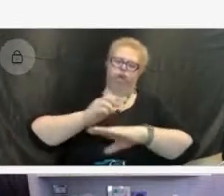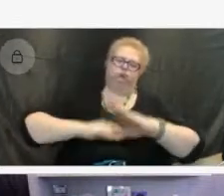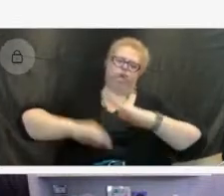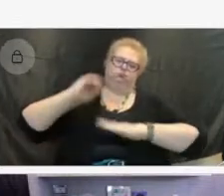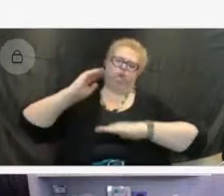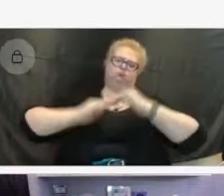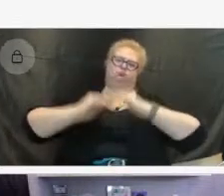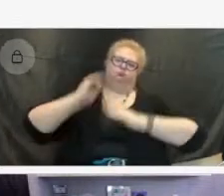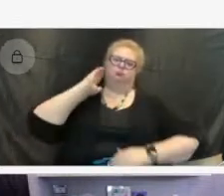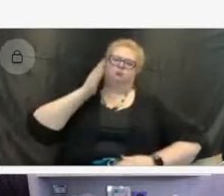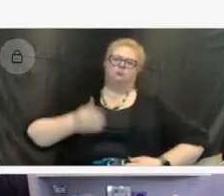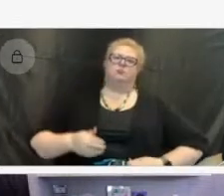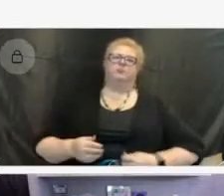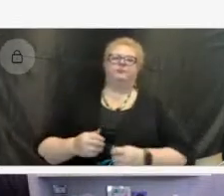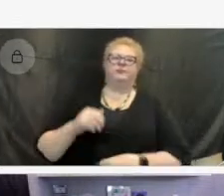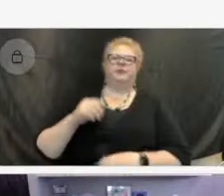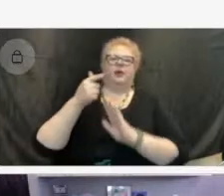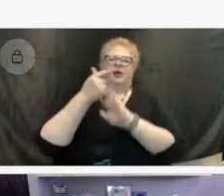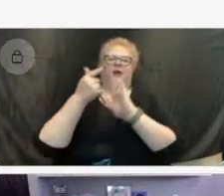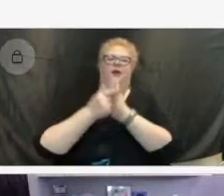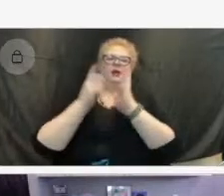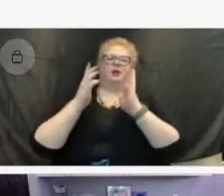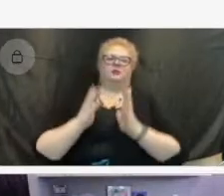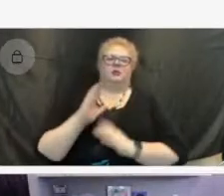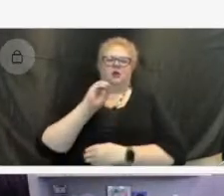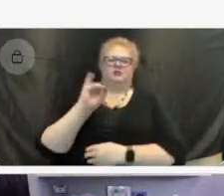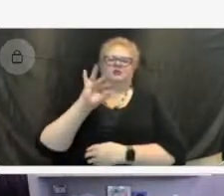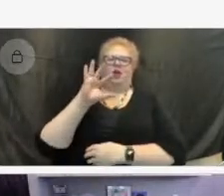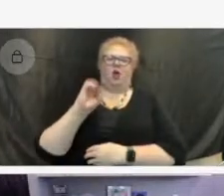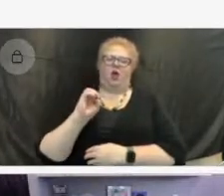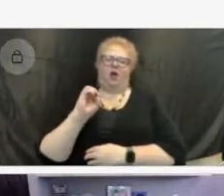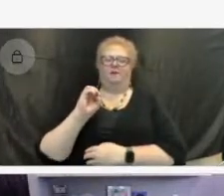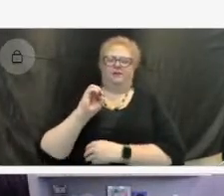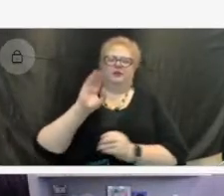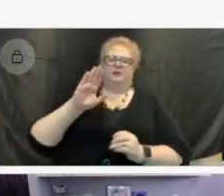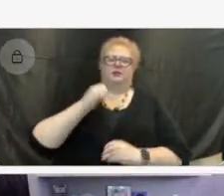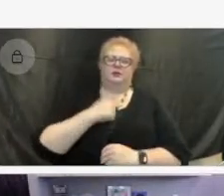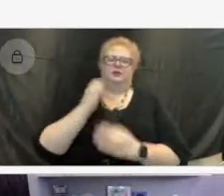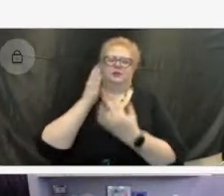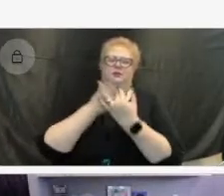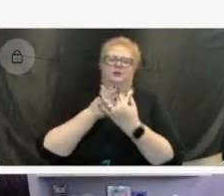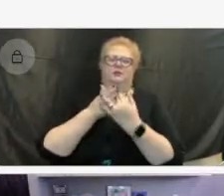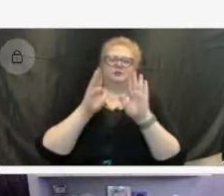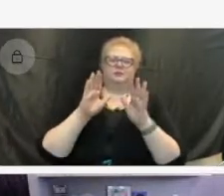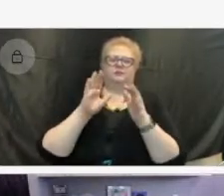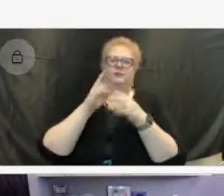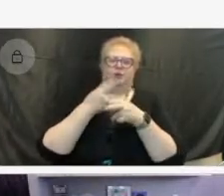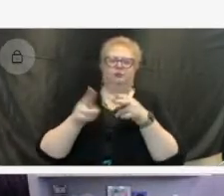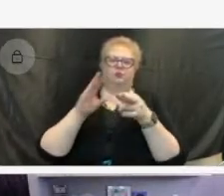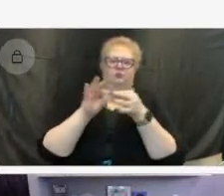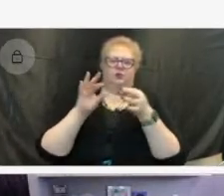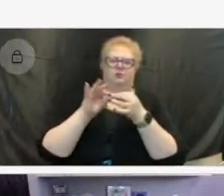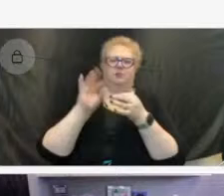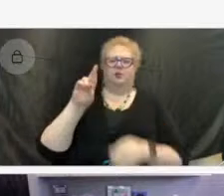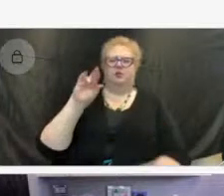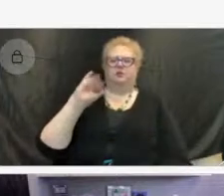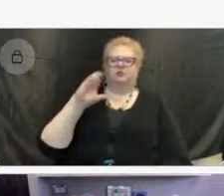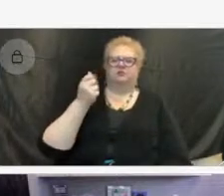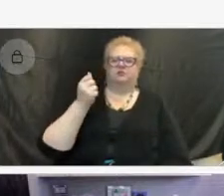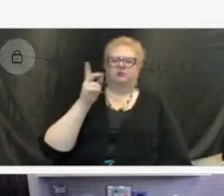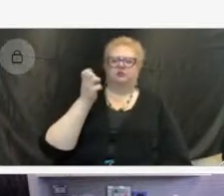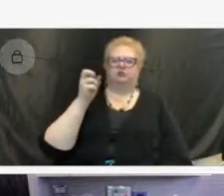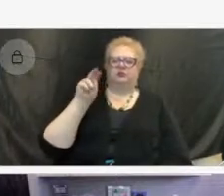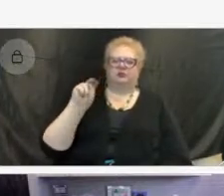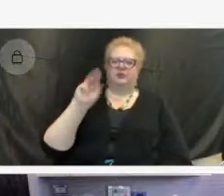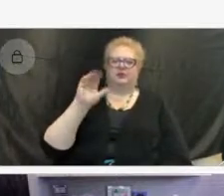Any other questions? This is Sherry Latimer, City Attorney's Office. I apologize for interrupting. I'd like to just make a brief comment on the Richardson case that was mentioned. The